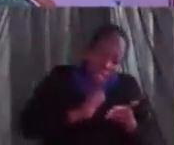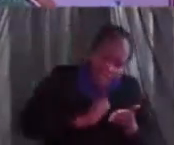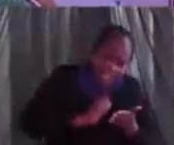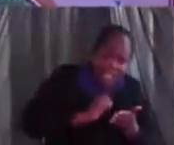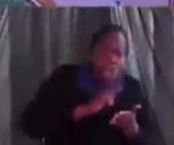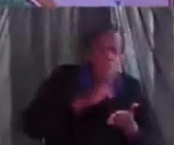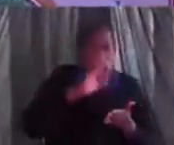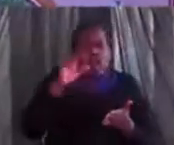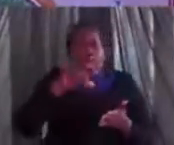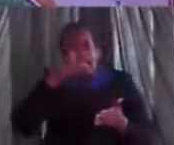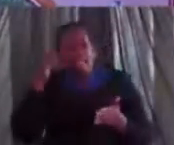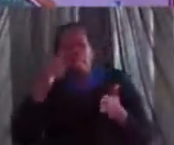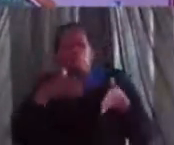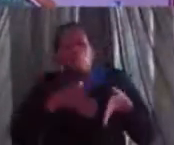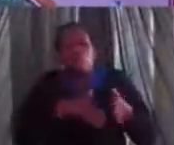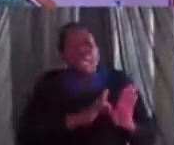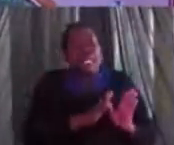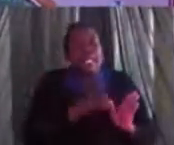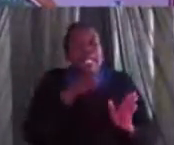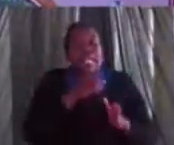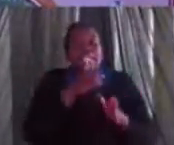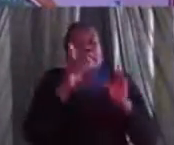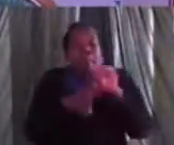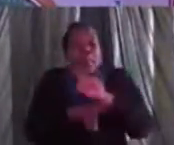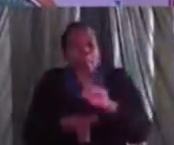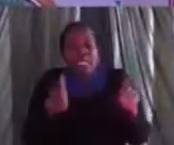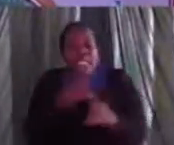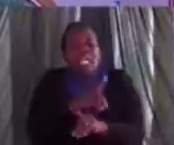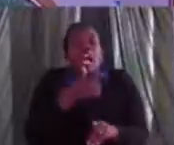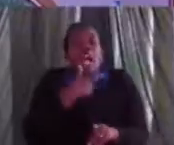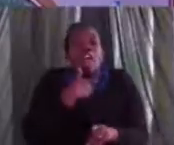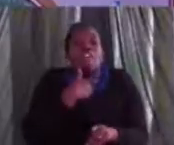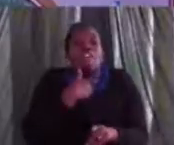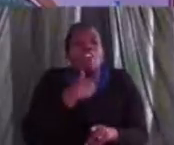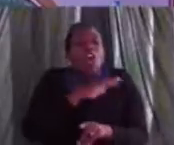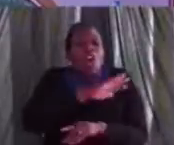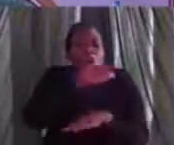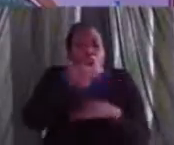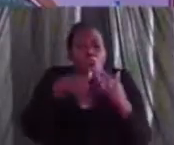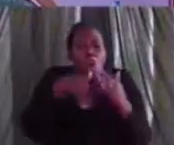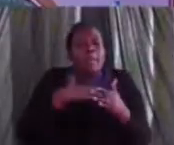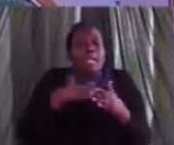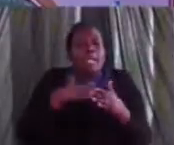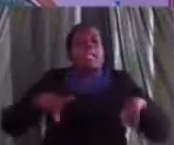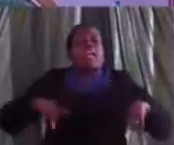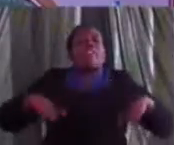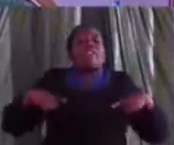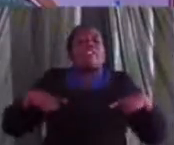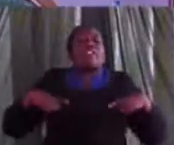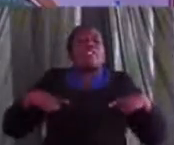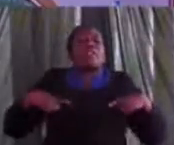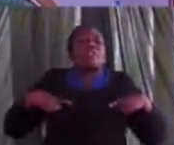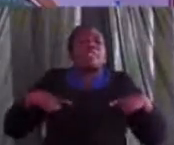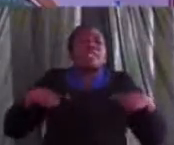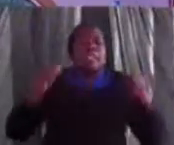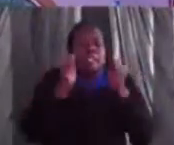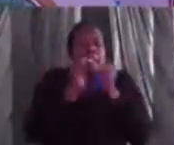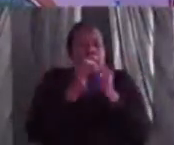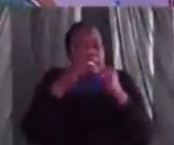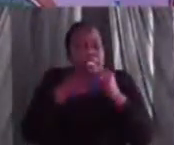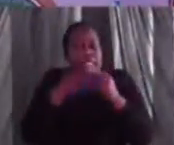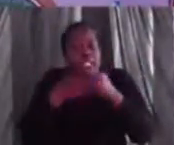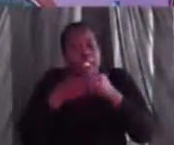any other means. That is a property I've owned almost virtually all my life. 1996 and today is